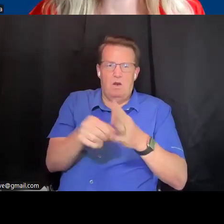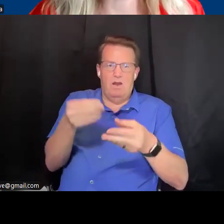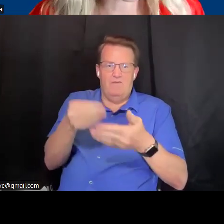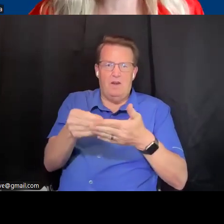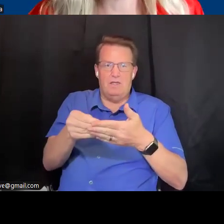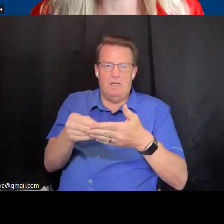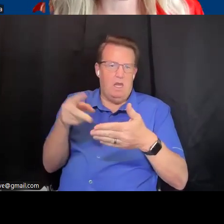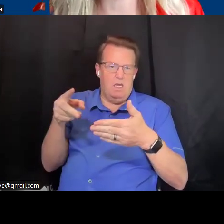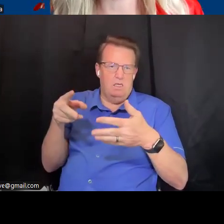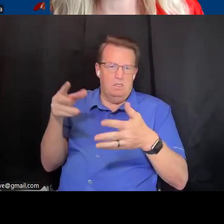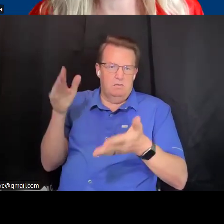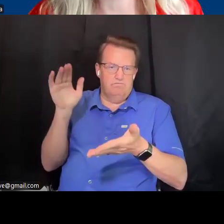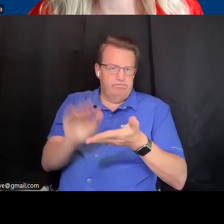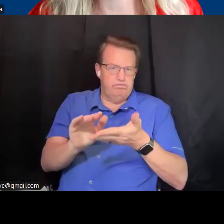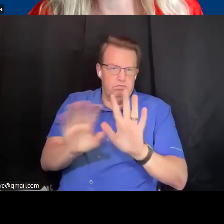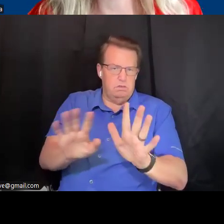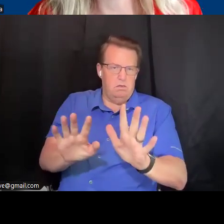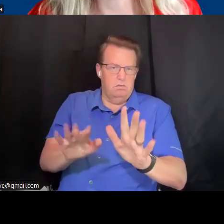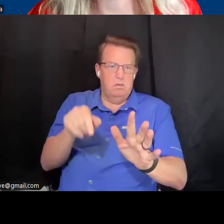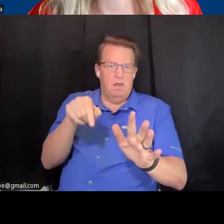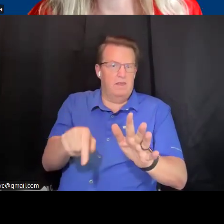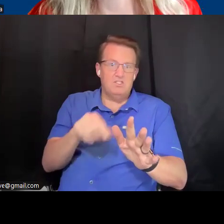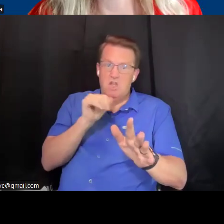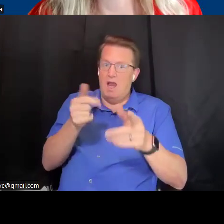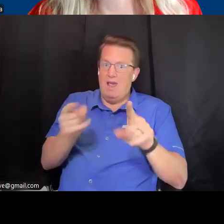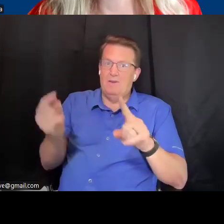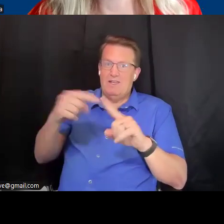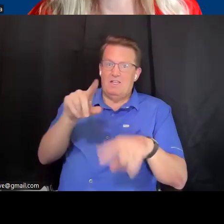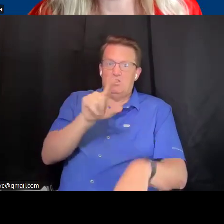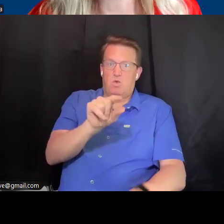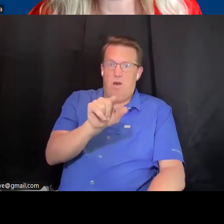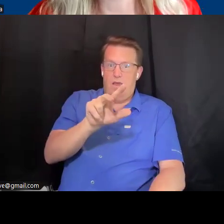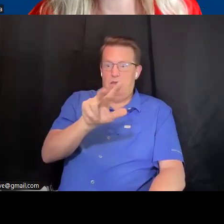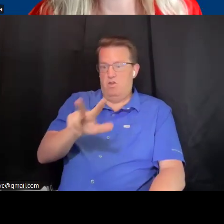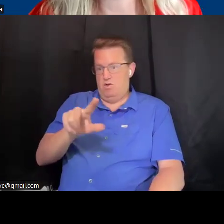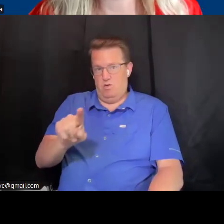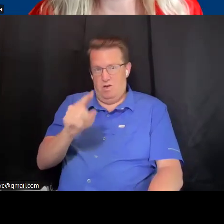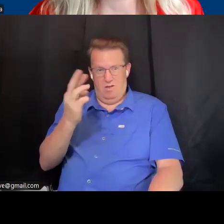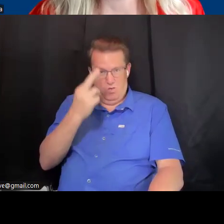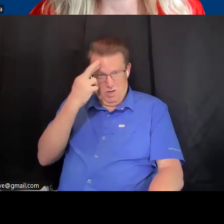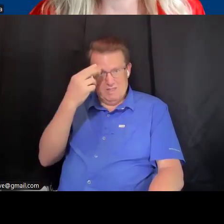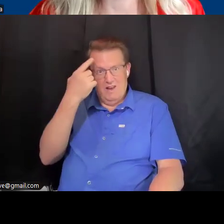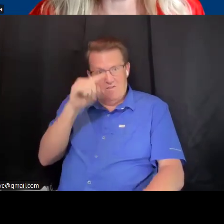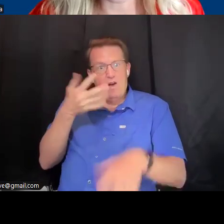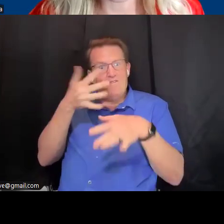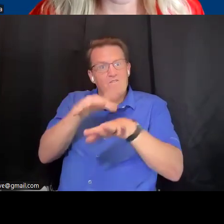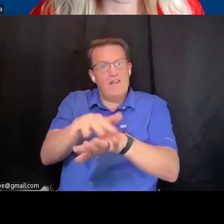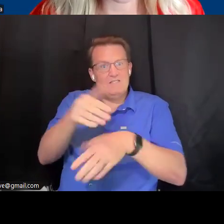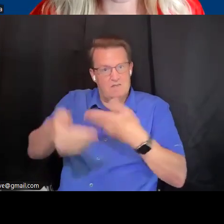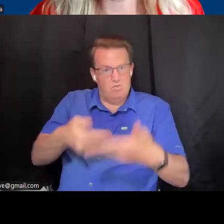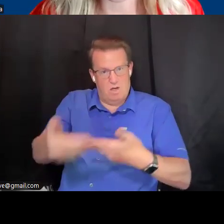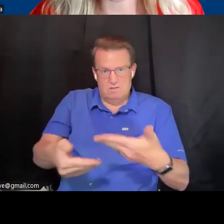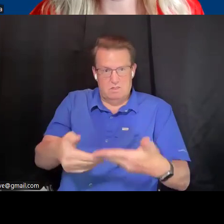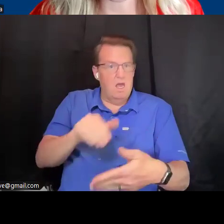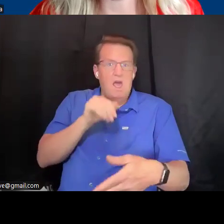this is not being fully implemented until year 2031 due to that phase-in process. There is not a withdrawal